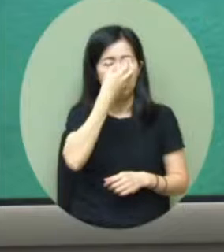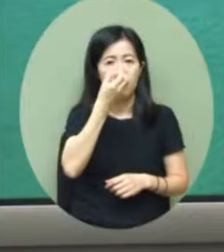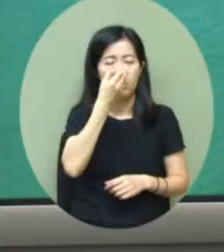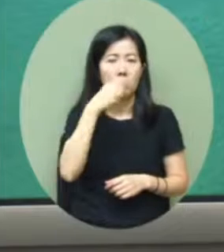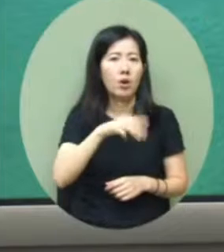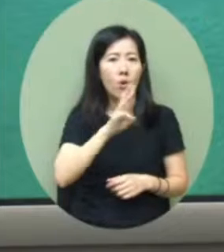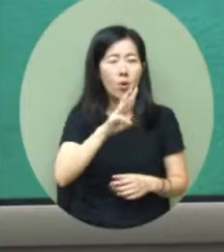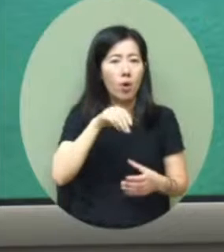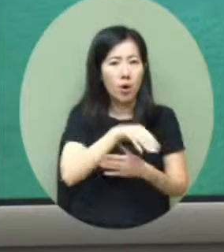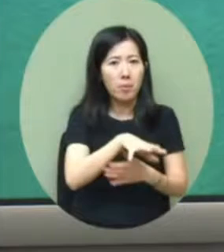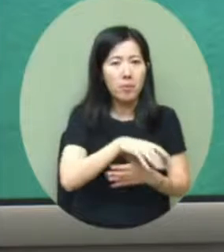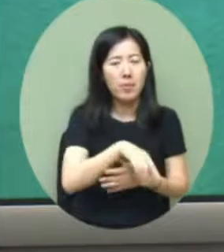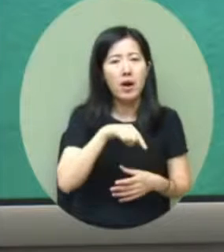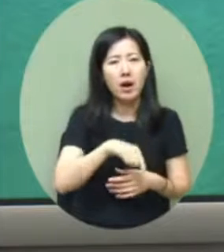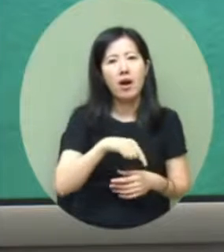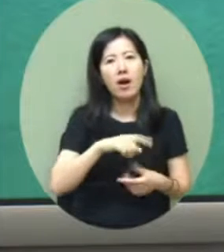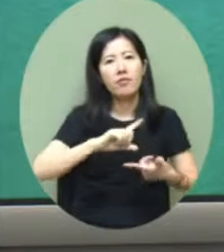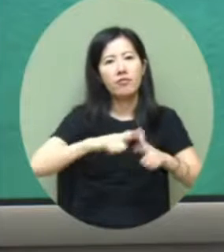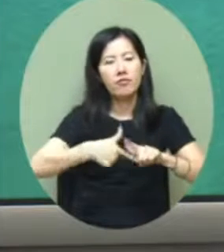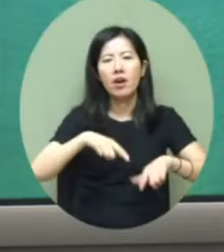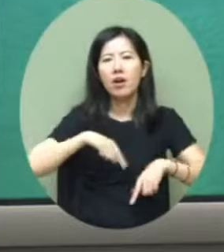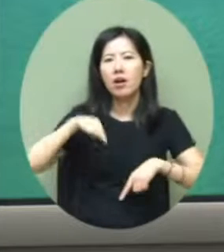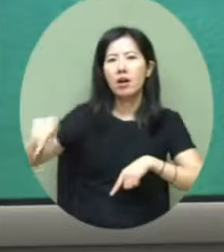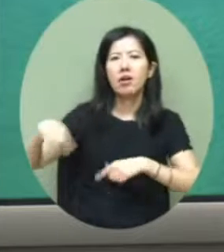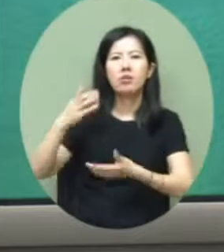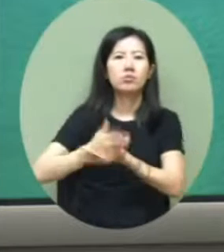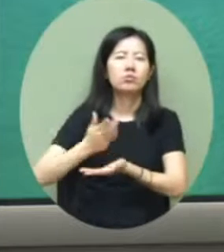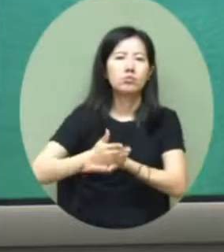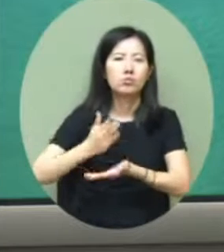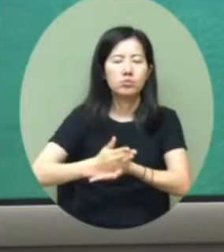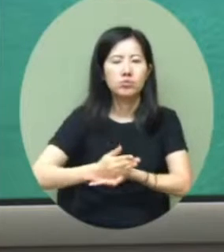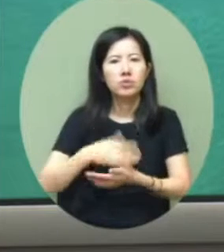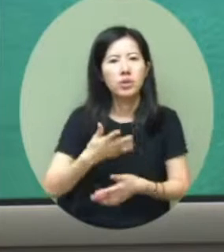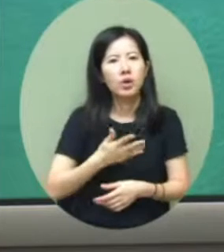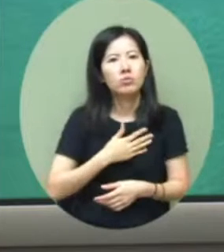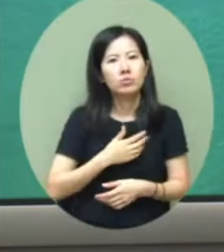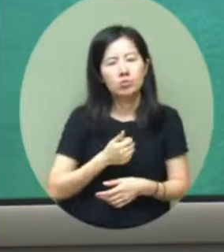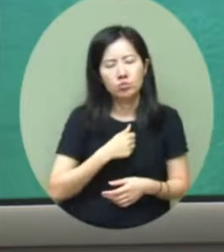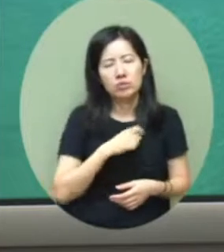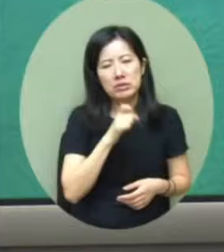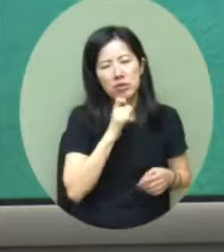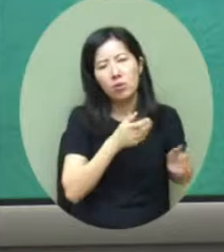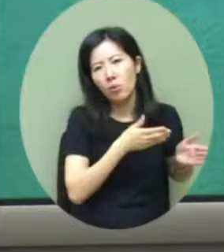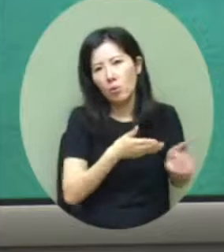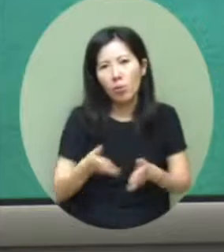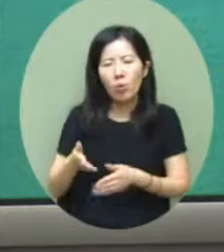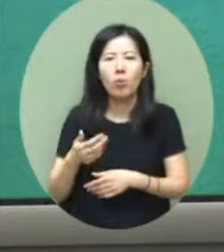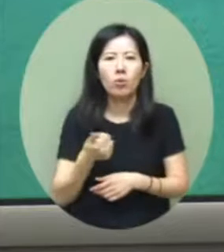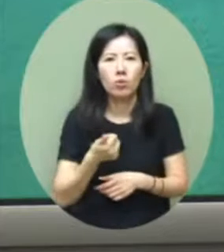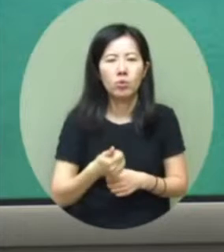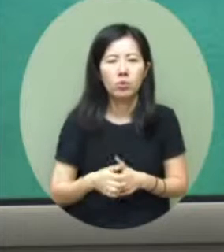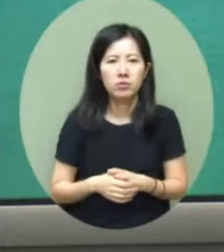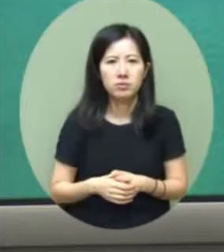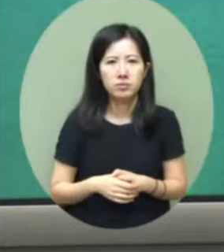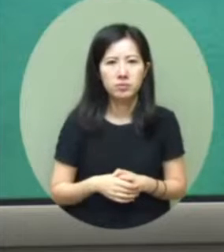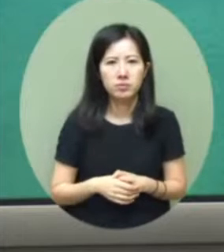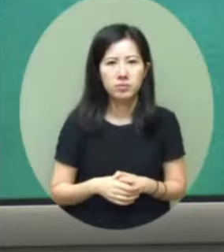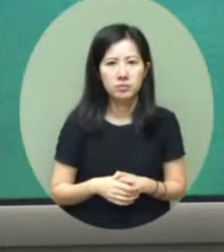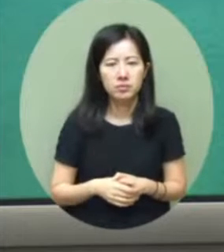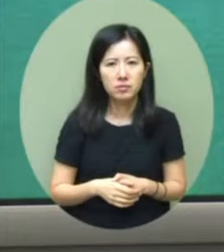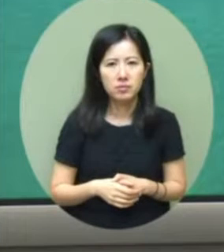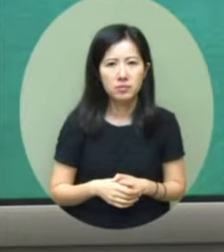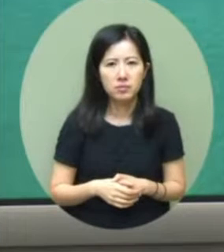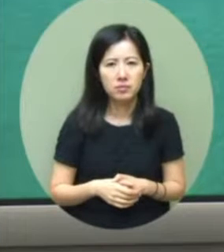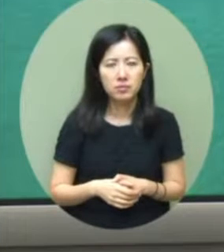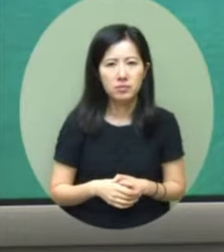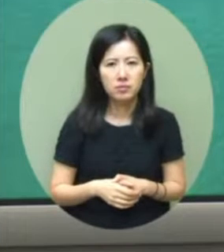the right measures put in place to ensure that we will be facing the challenges